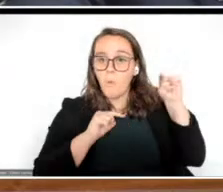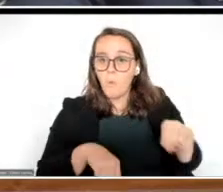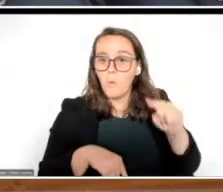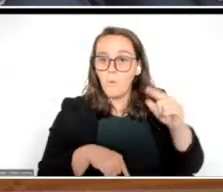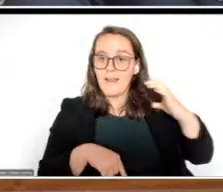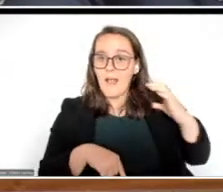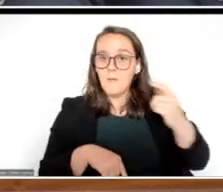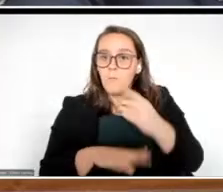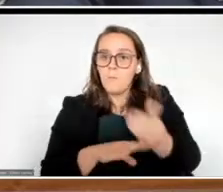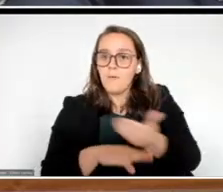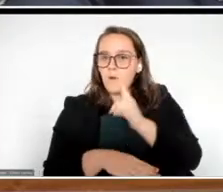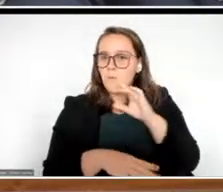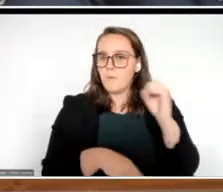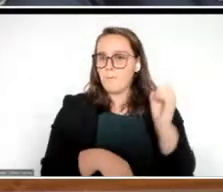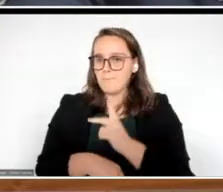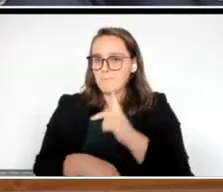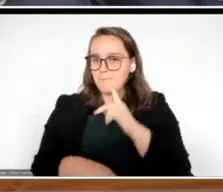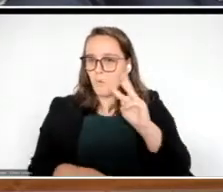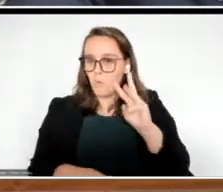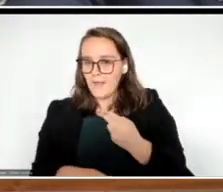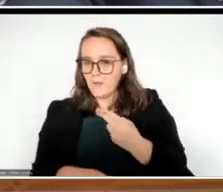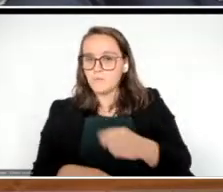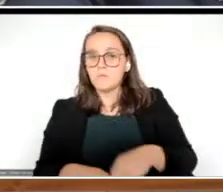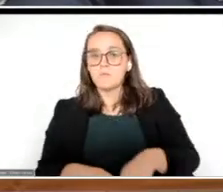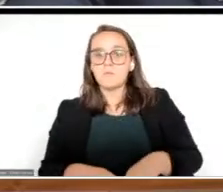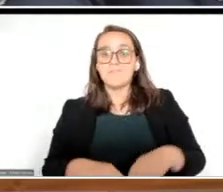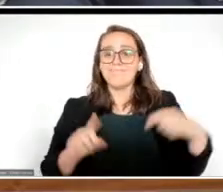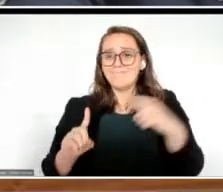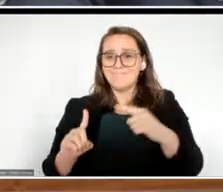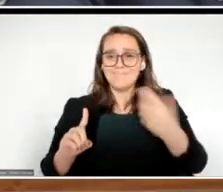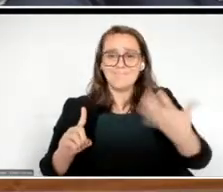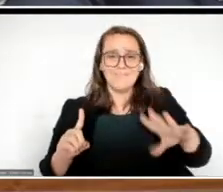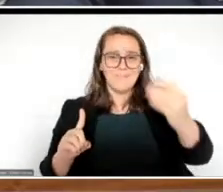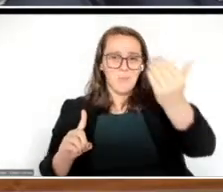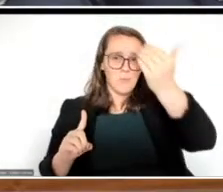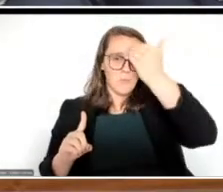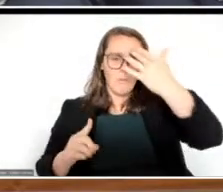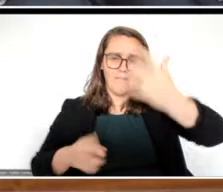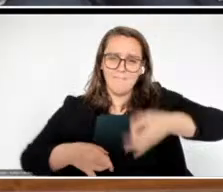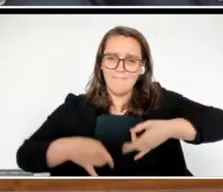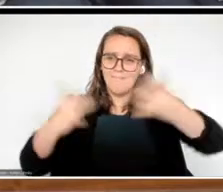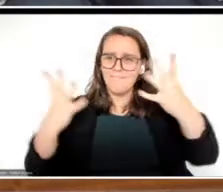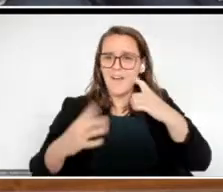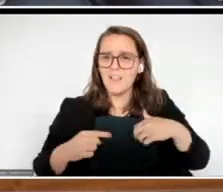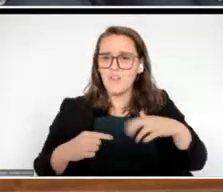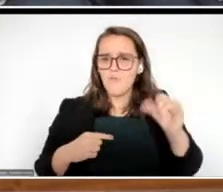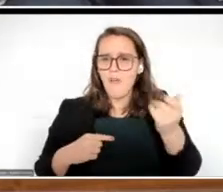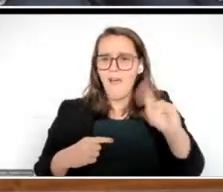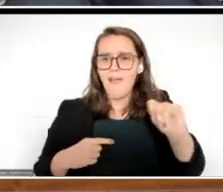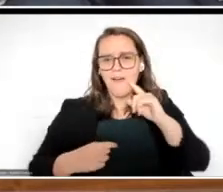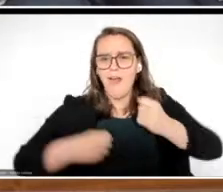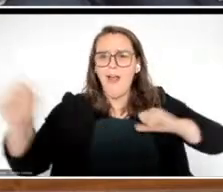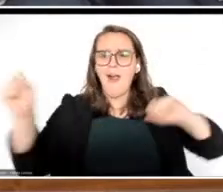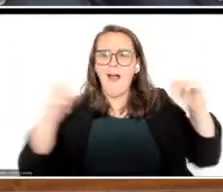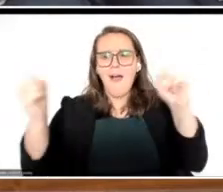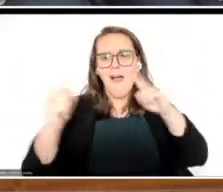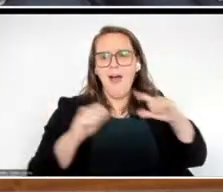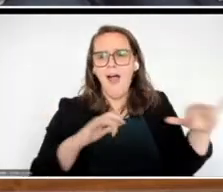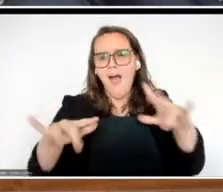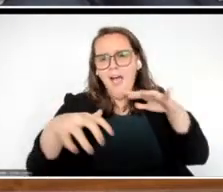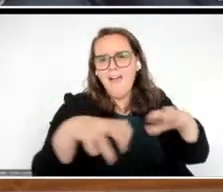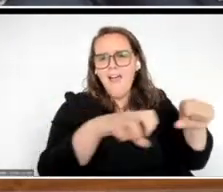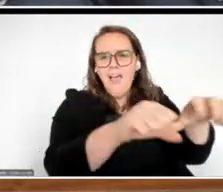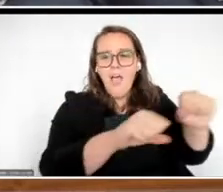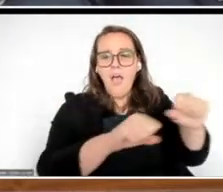p.m. that a violent riot was underway at the Capitol. He was aware of the ongoing lawlessness, but his motorcade was held